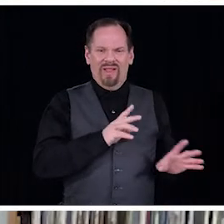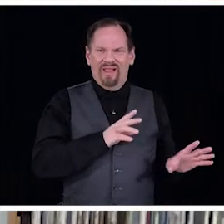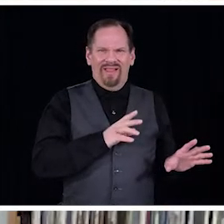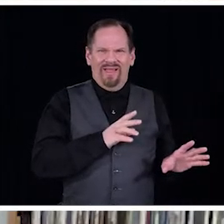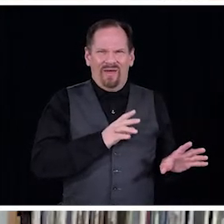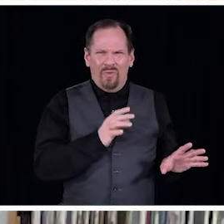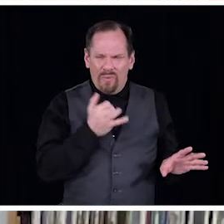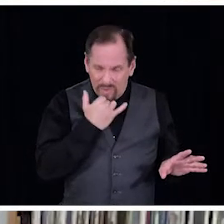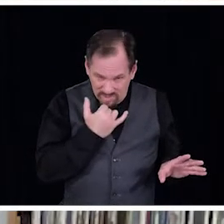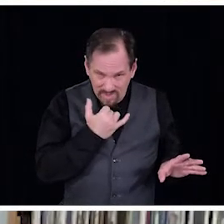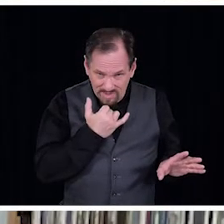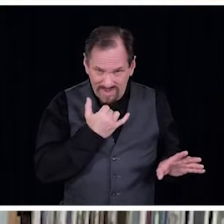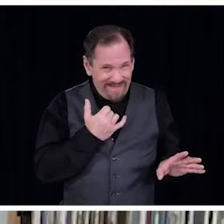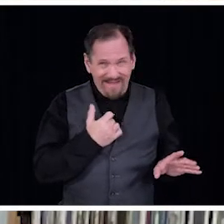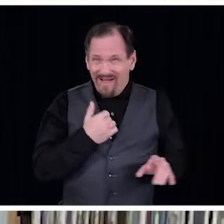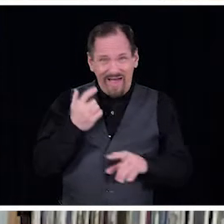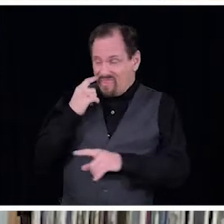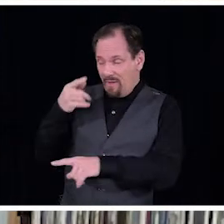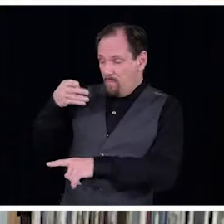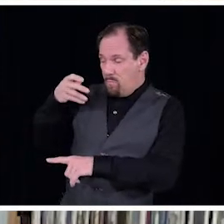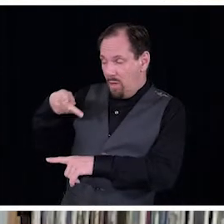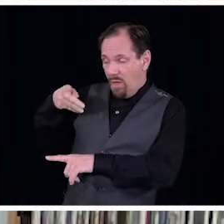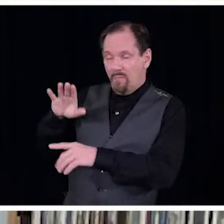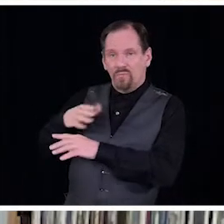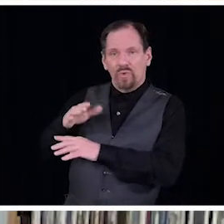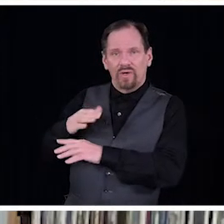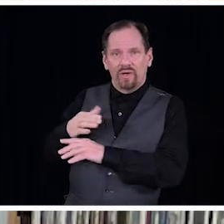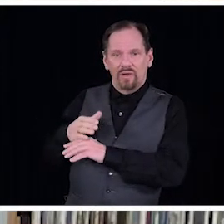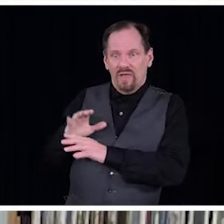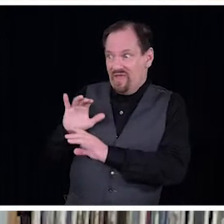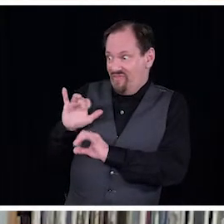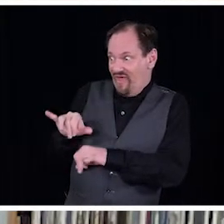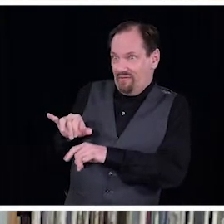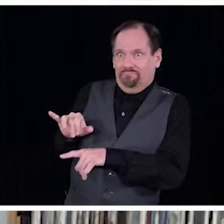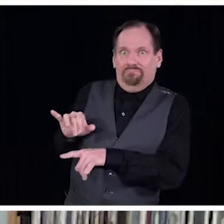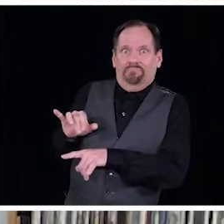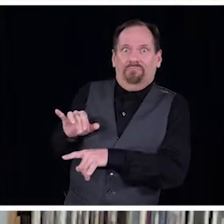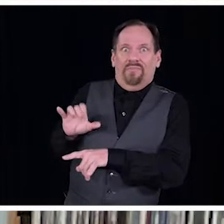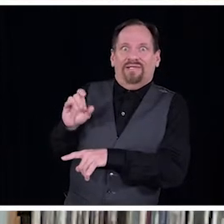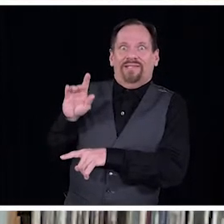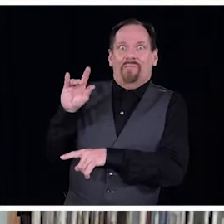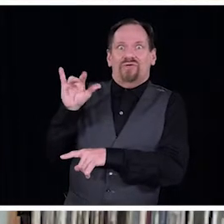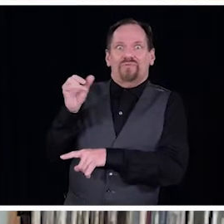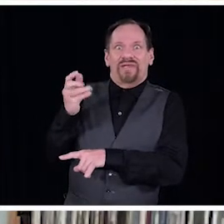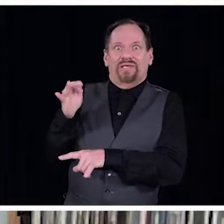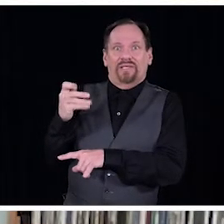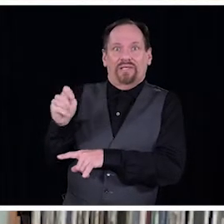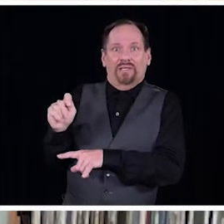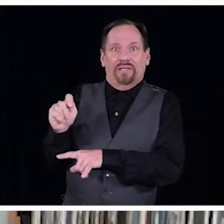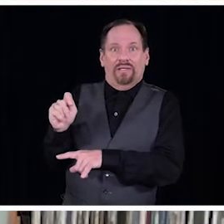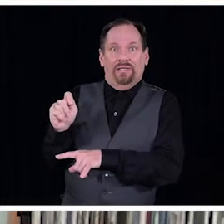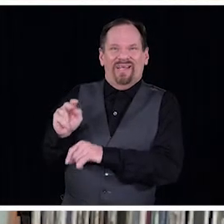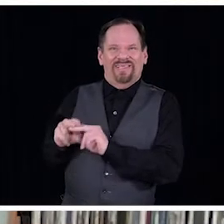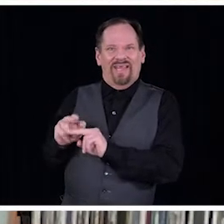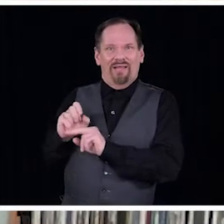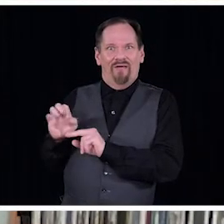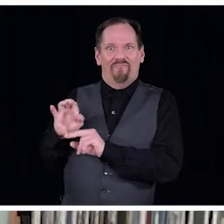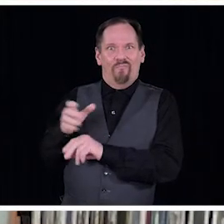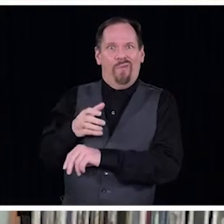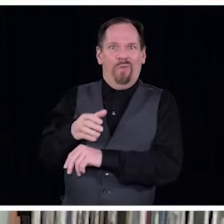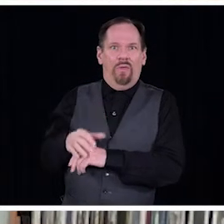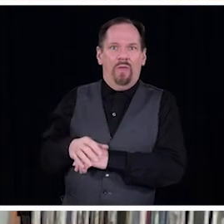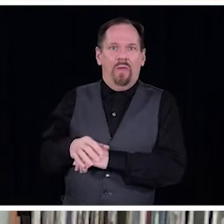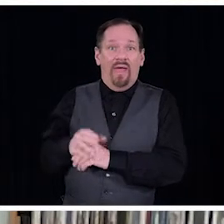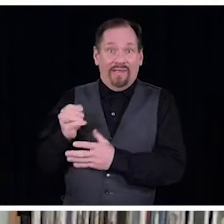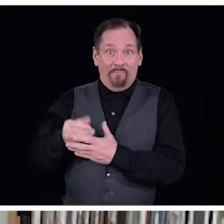topsy-turvy. Pop music right now is the behemoth, the establishment, the seat of power. Yes, the most expensive seats at the